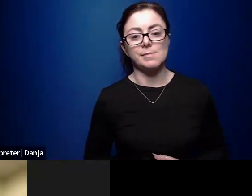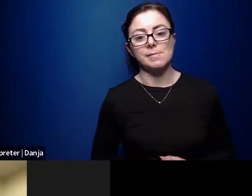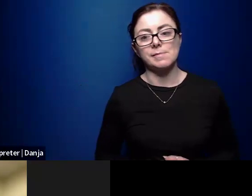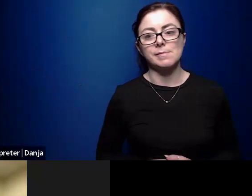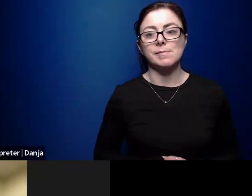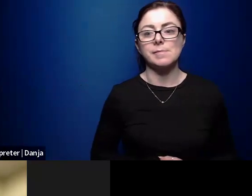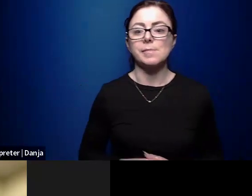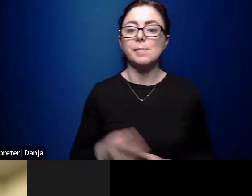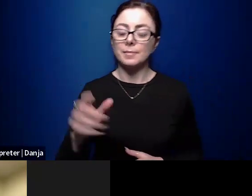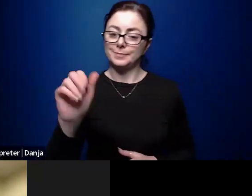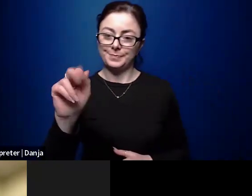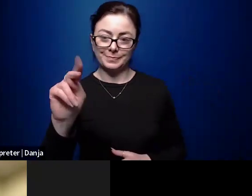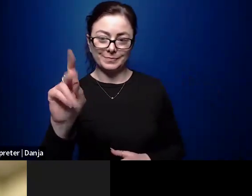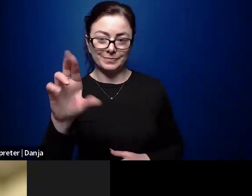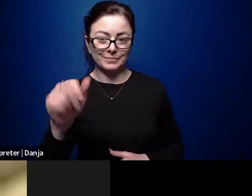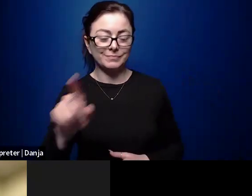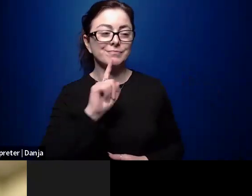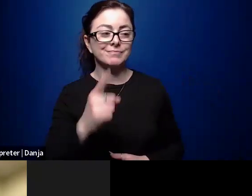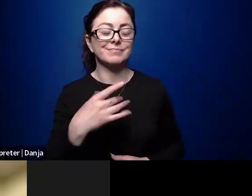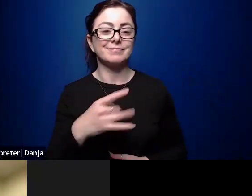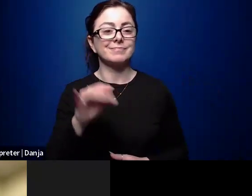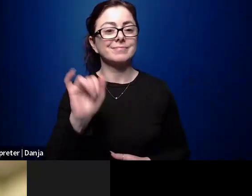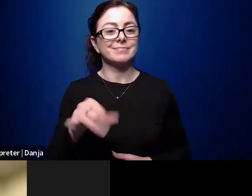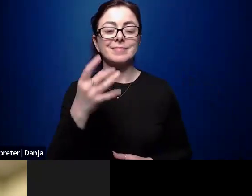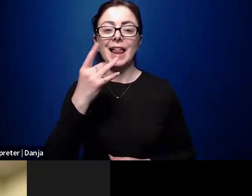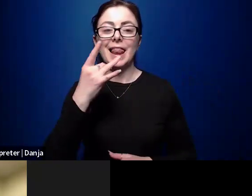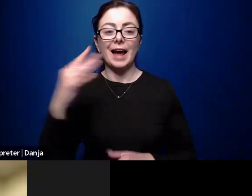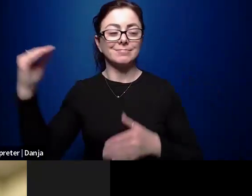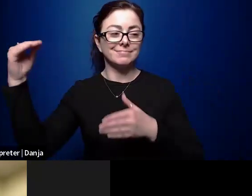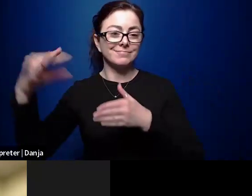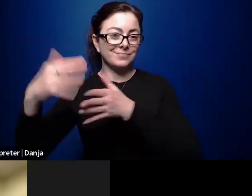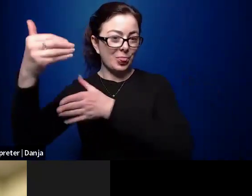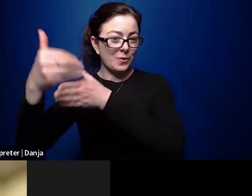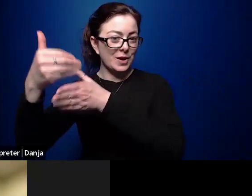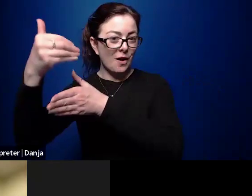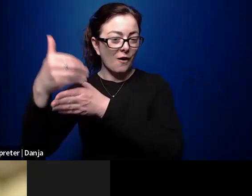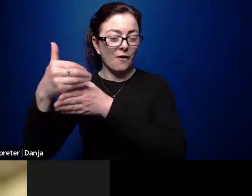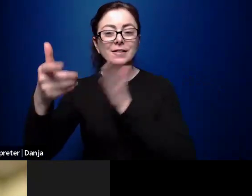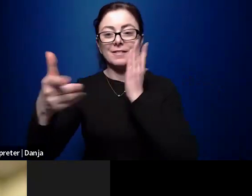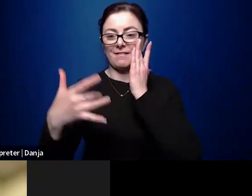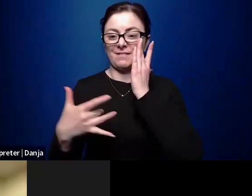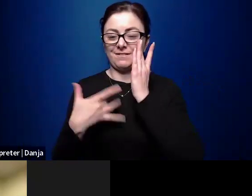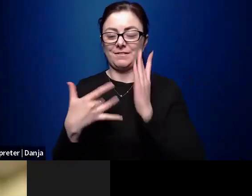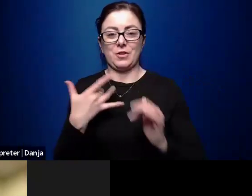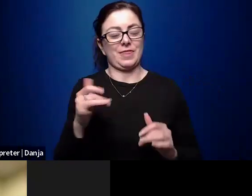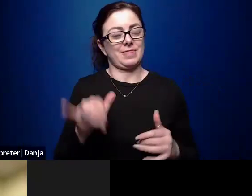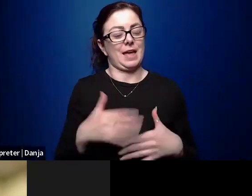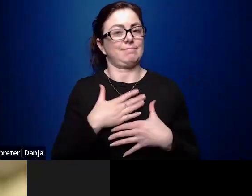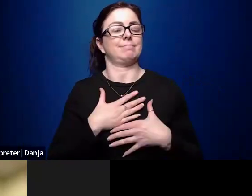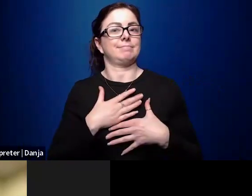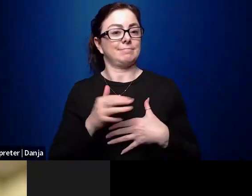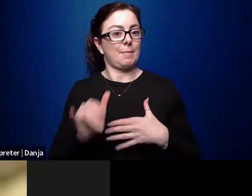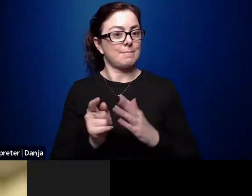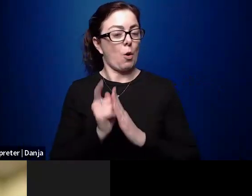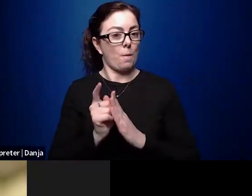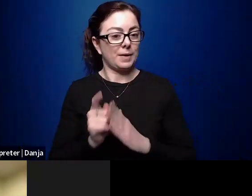Andrea, I love the part where the light shines through the window. You just feel that moment with you. It's